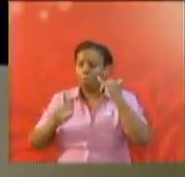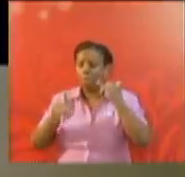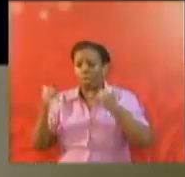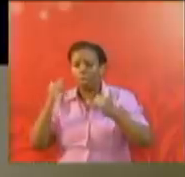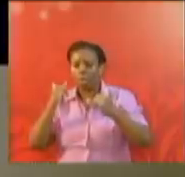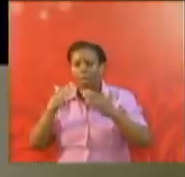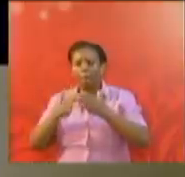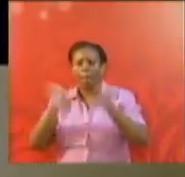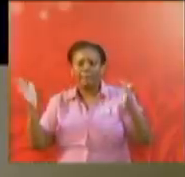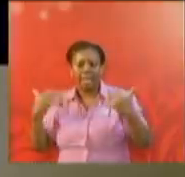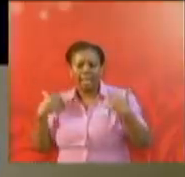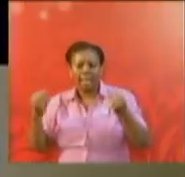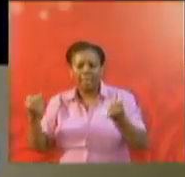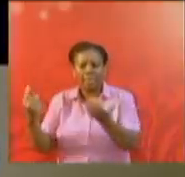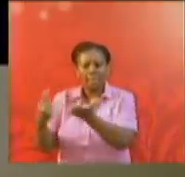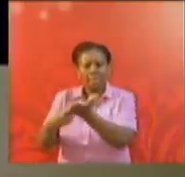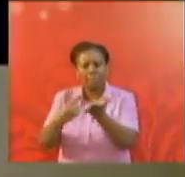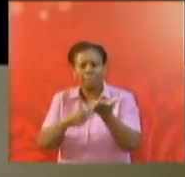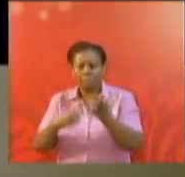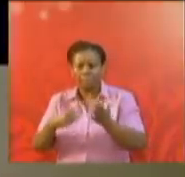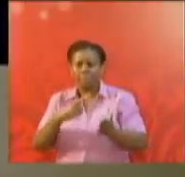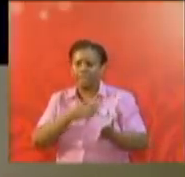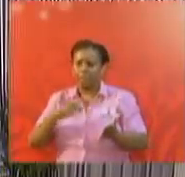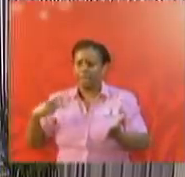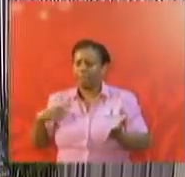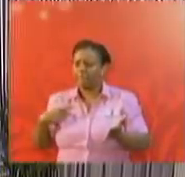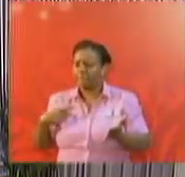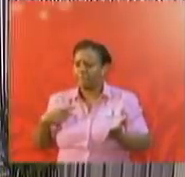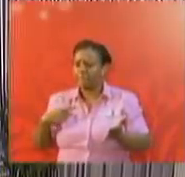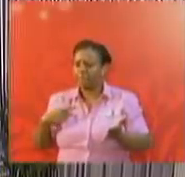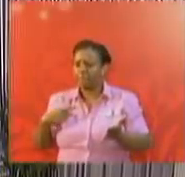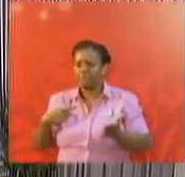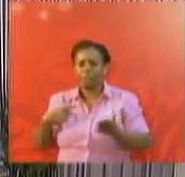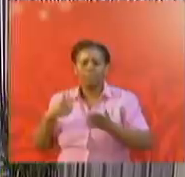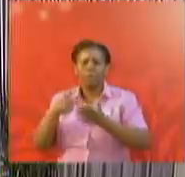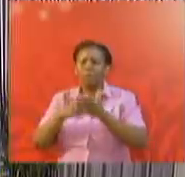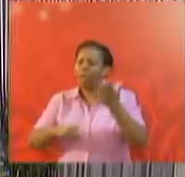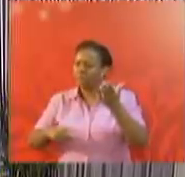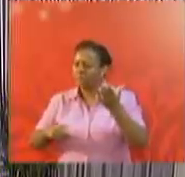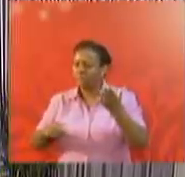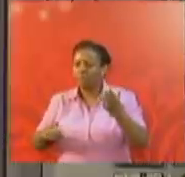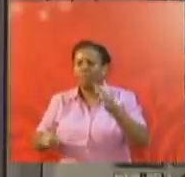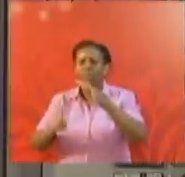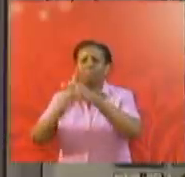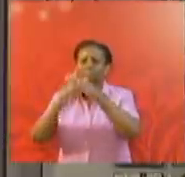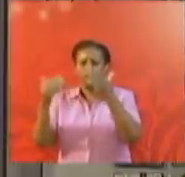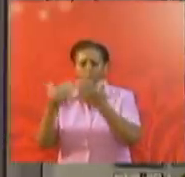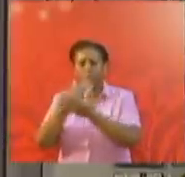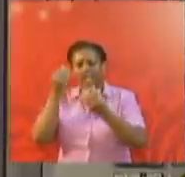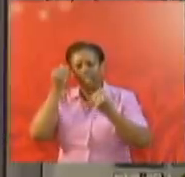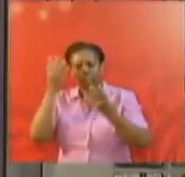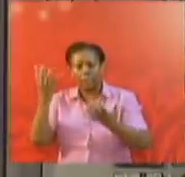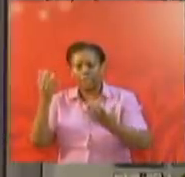that or if that's going to take place. Thank you. Okay, so thank you, Priya, for the question. Yeah, so we did